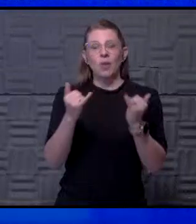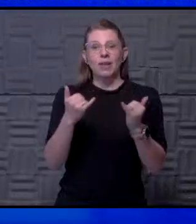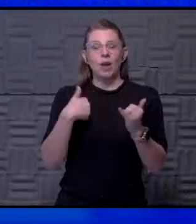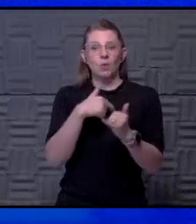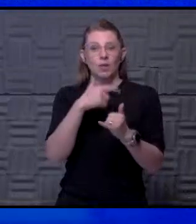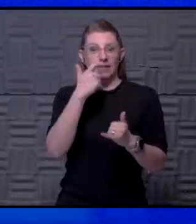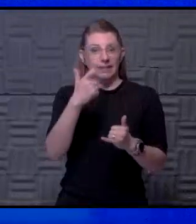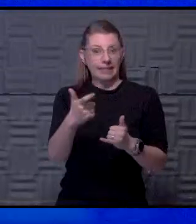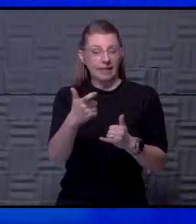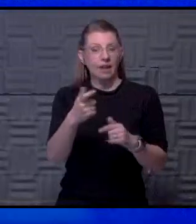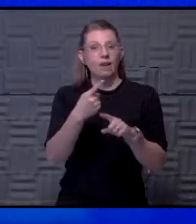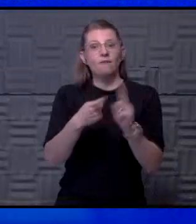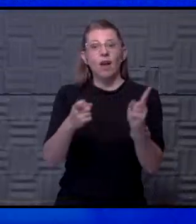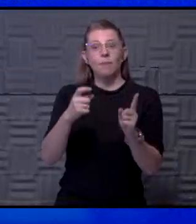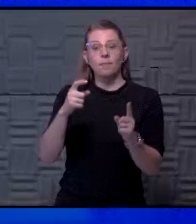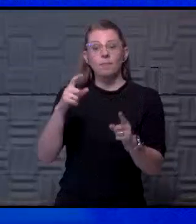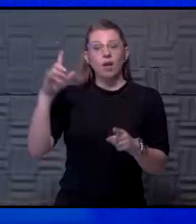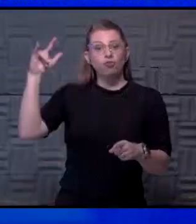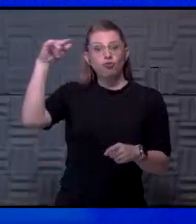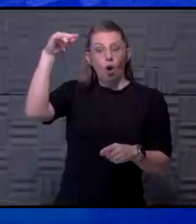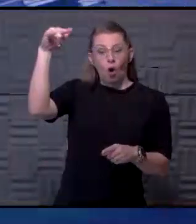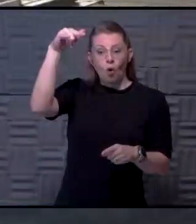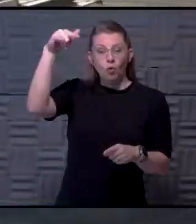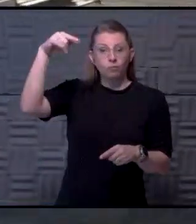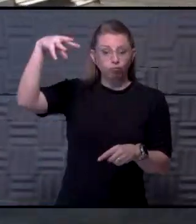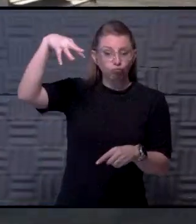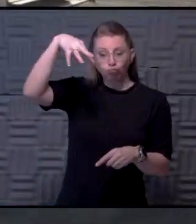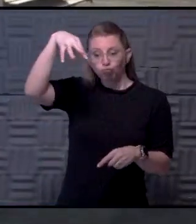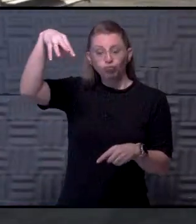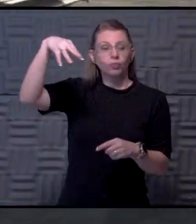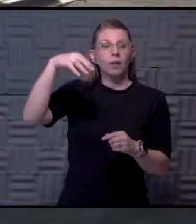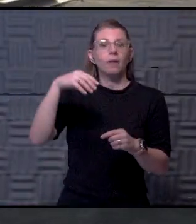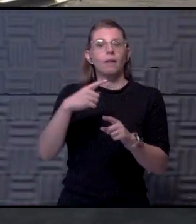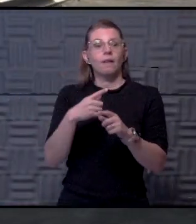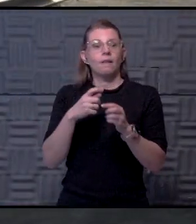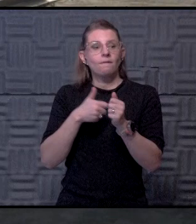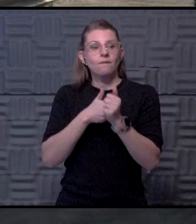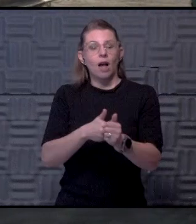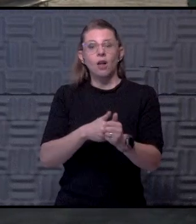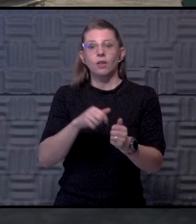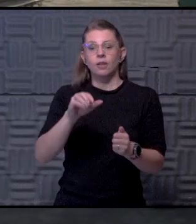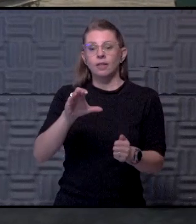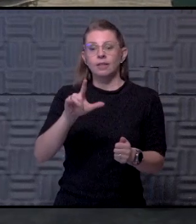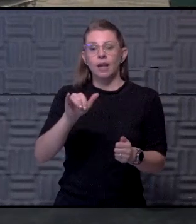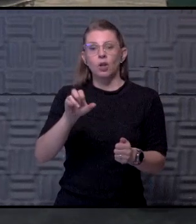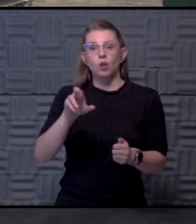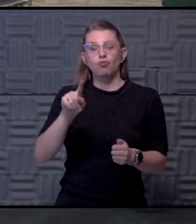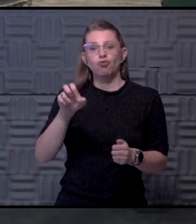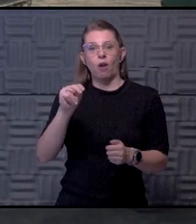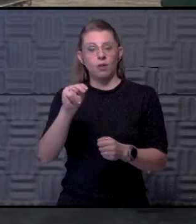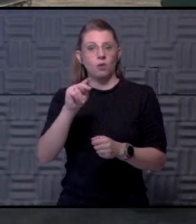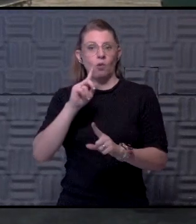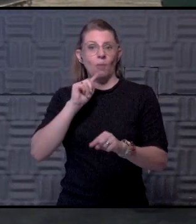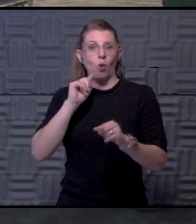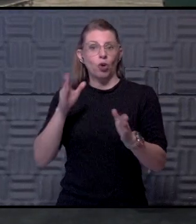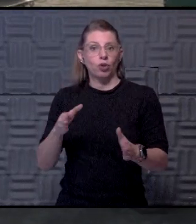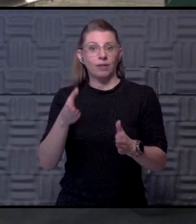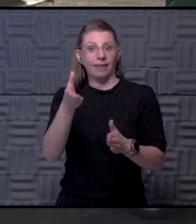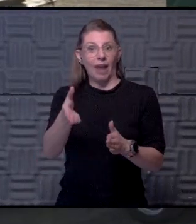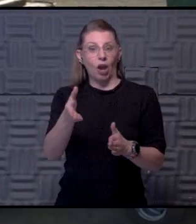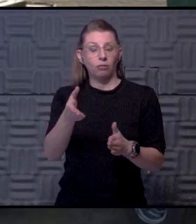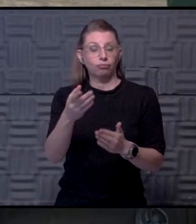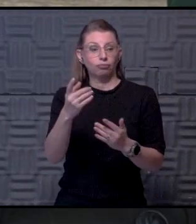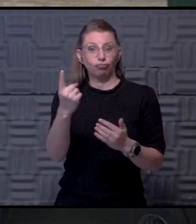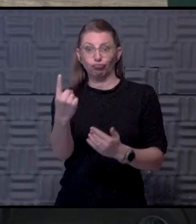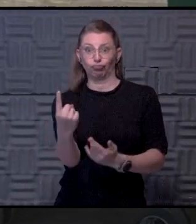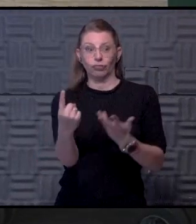seeing from a drone that's following our cyclotron Megatron out there. One of our reporters is out there running that. So that's a great. You